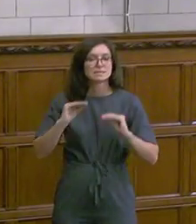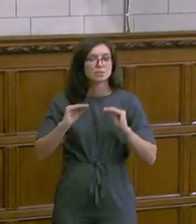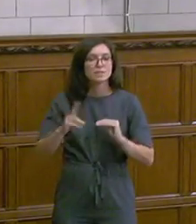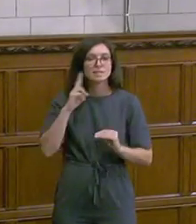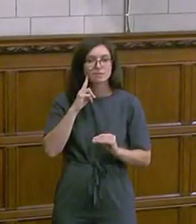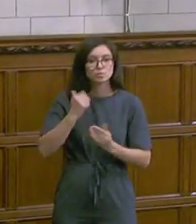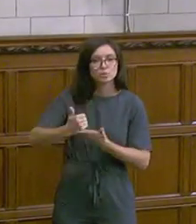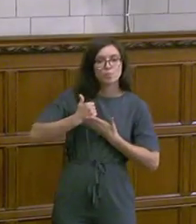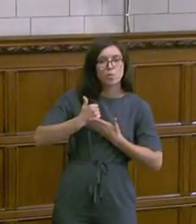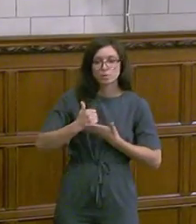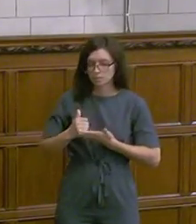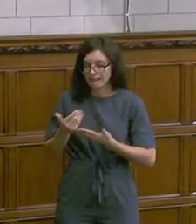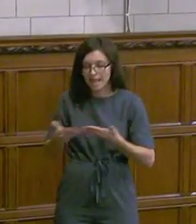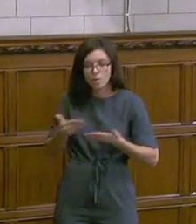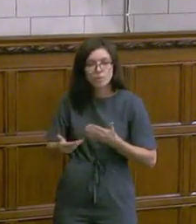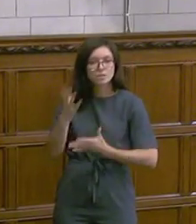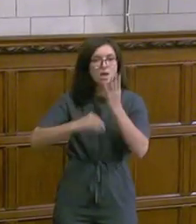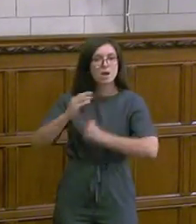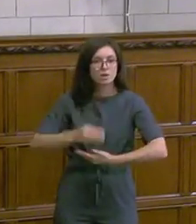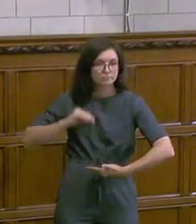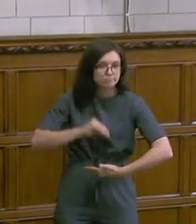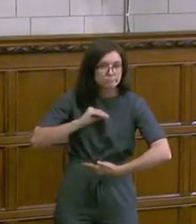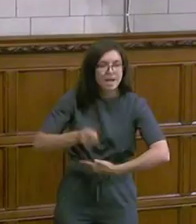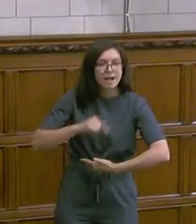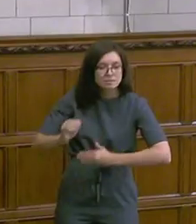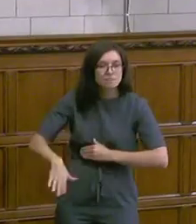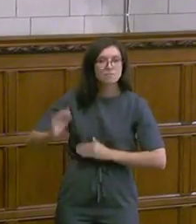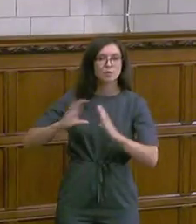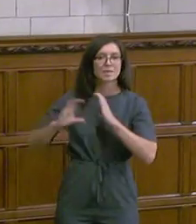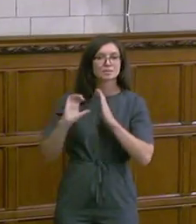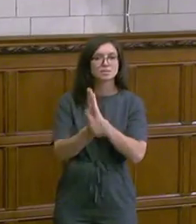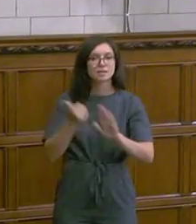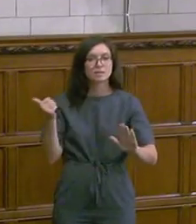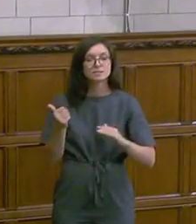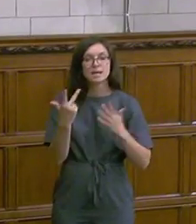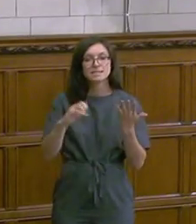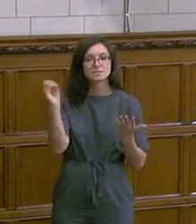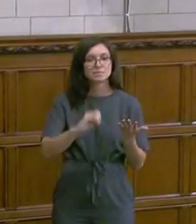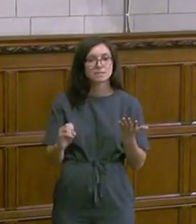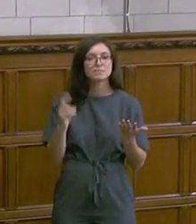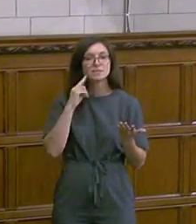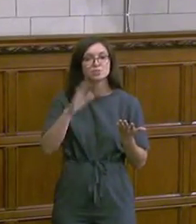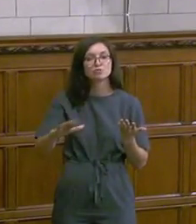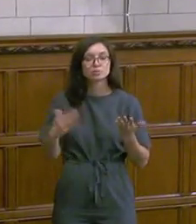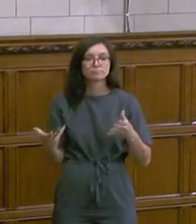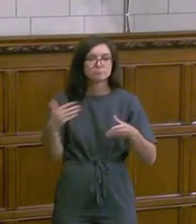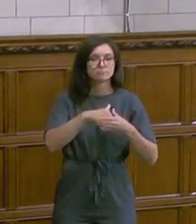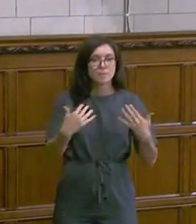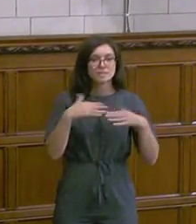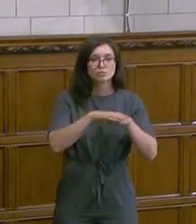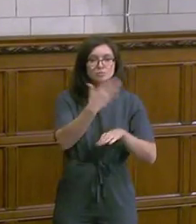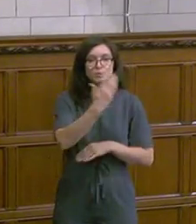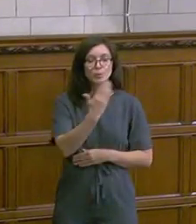and communication skills. Around 80% of deaf children attend mainstream schools, where they may be the only deaf